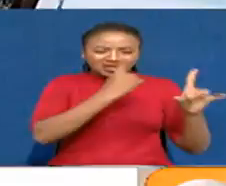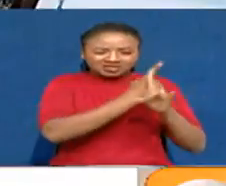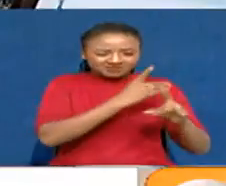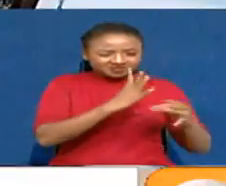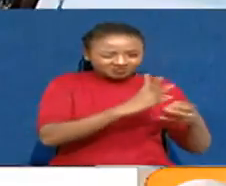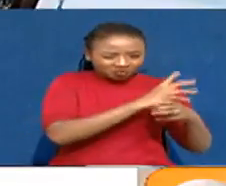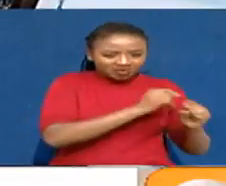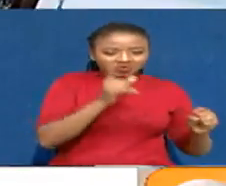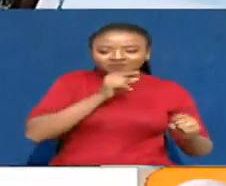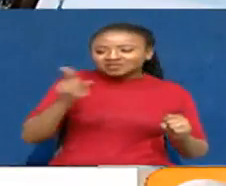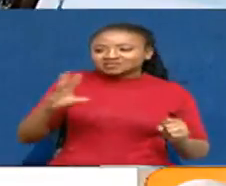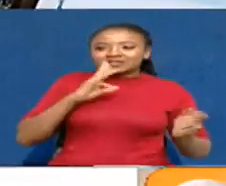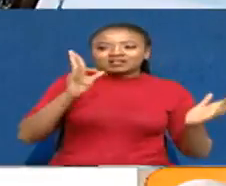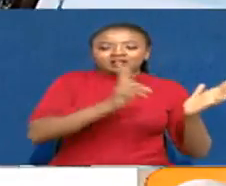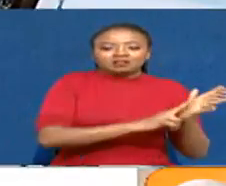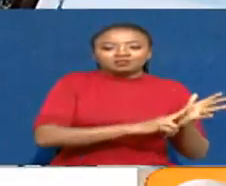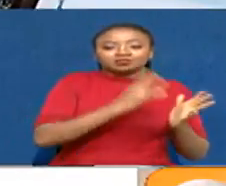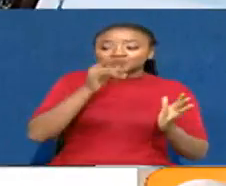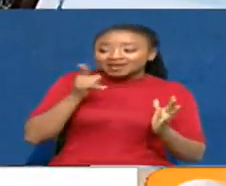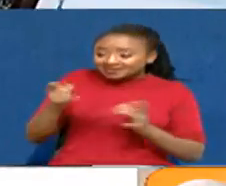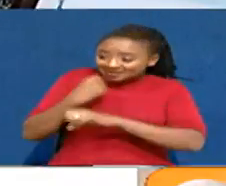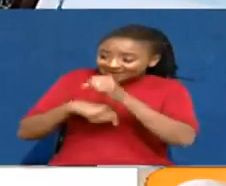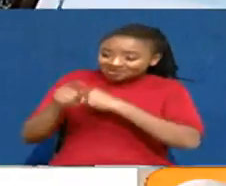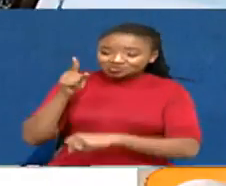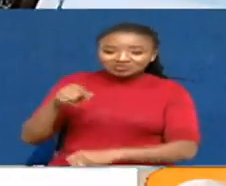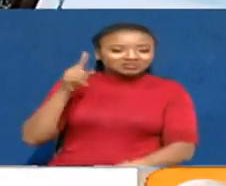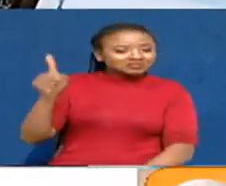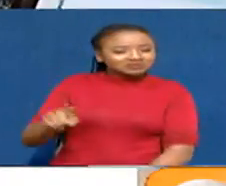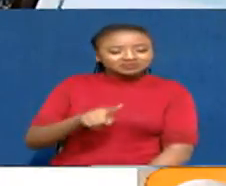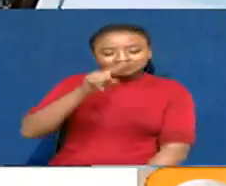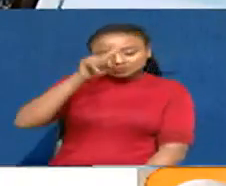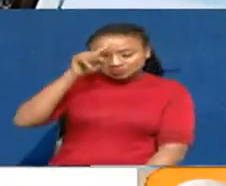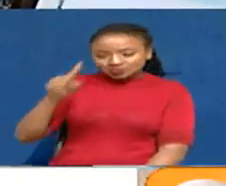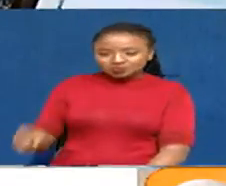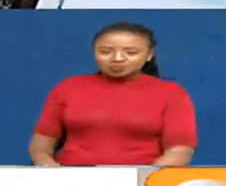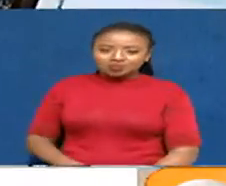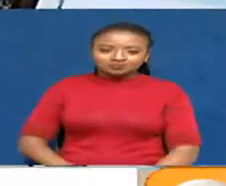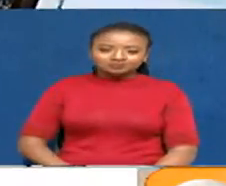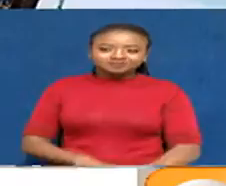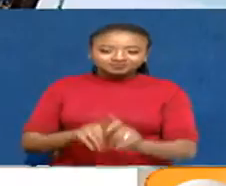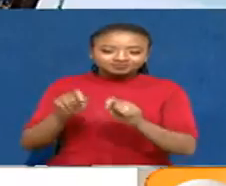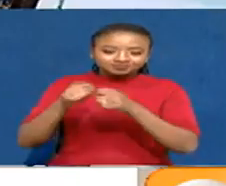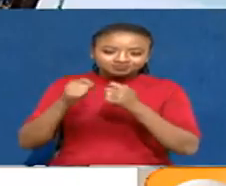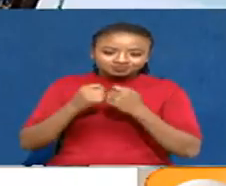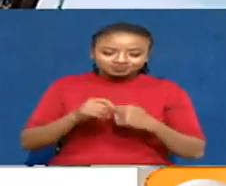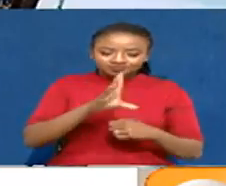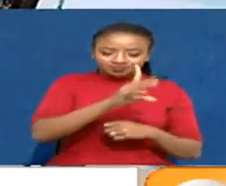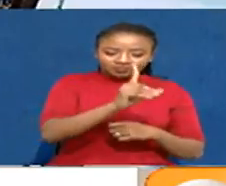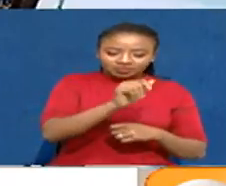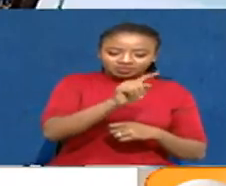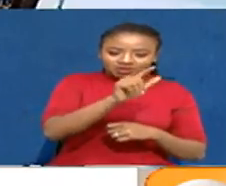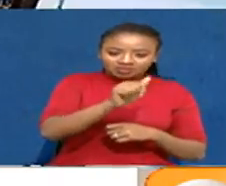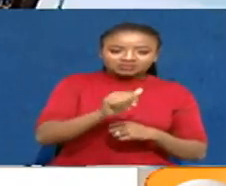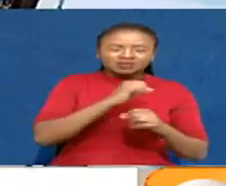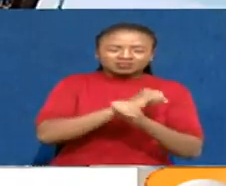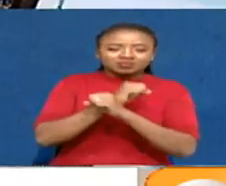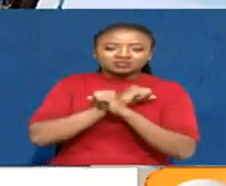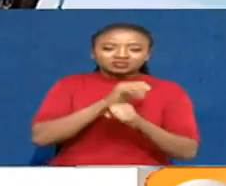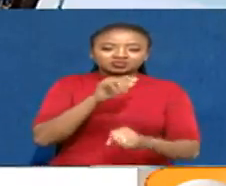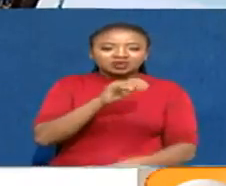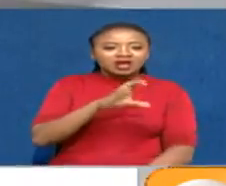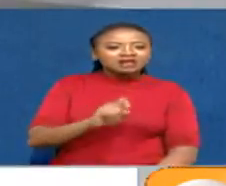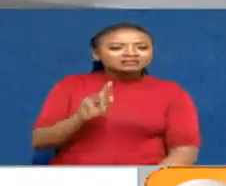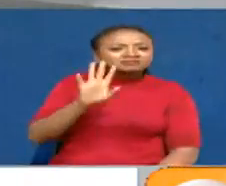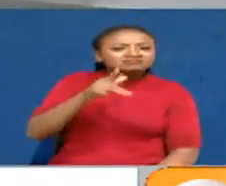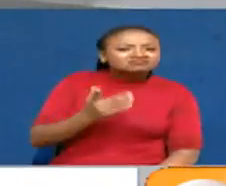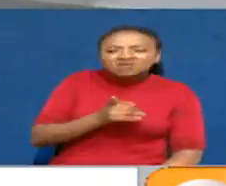in the industry, because what they're doing is illegal, what they're doing is wrong, and they're contravening the Data Protection Act 2019. Where's the list